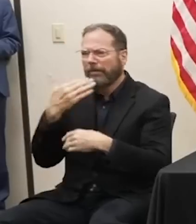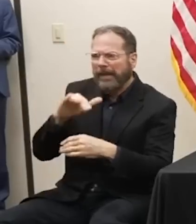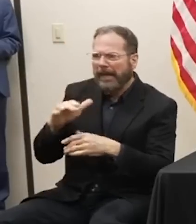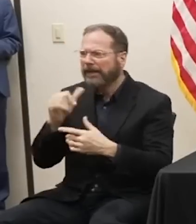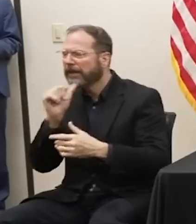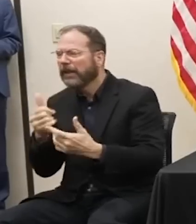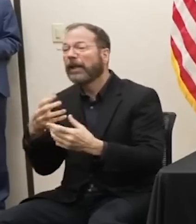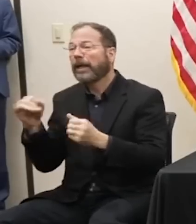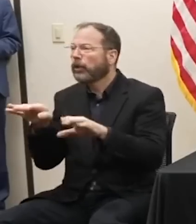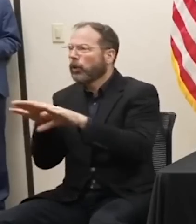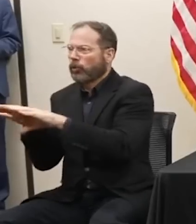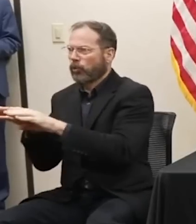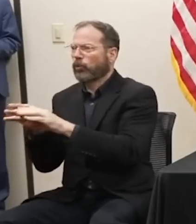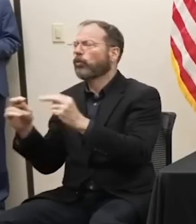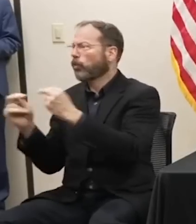as road closures.